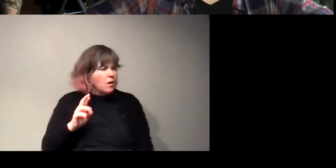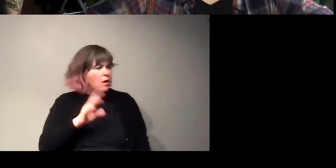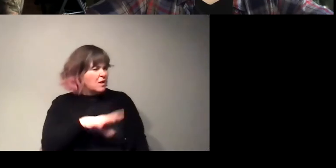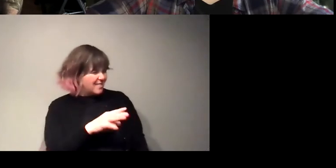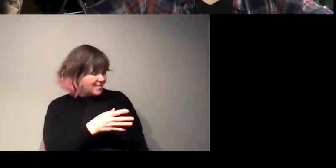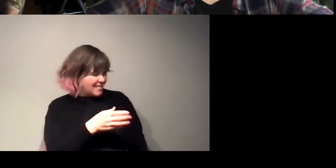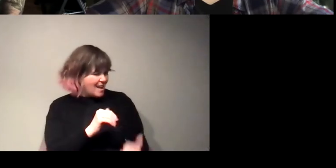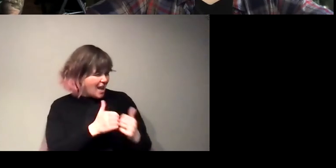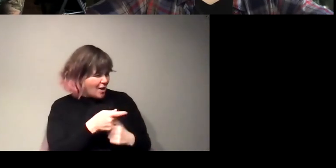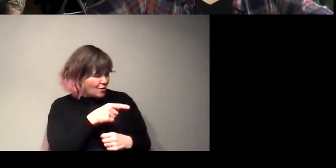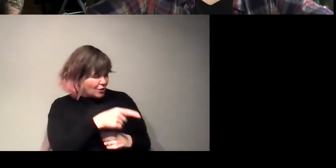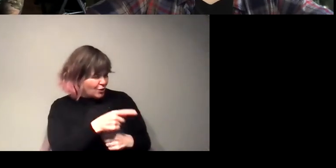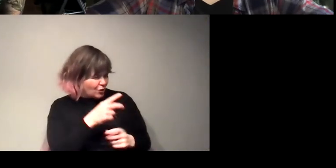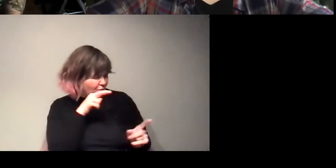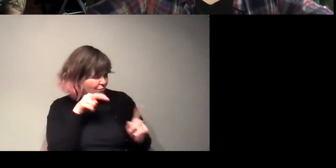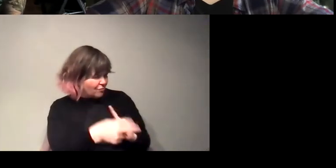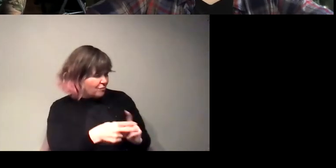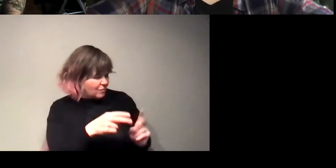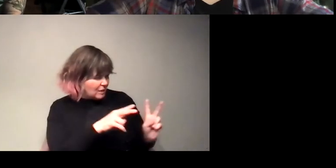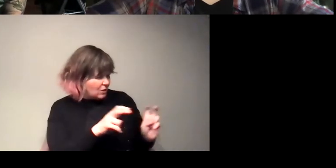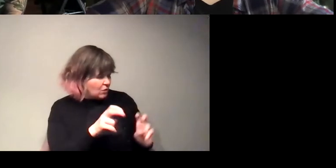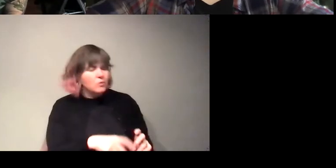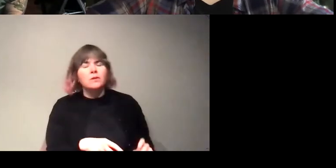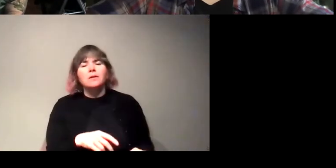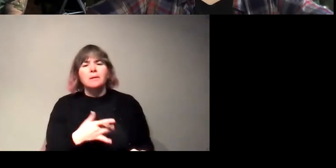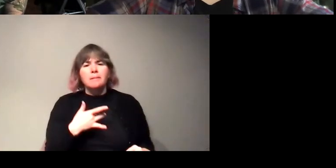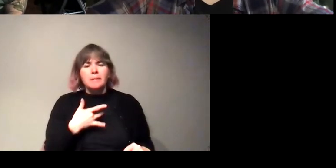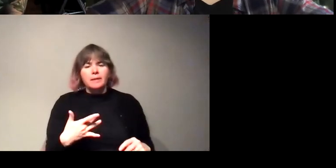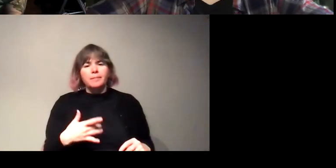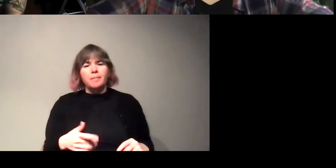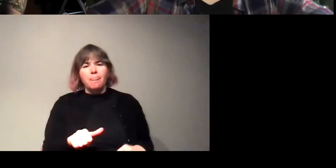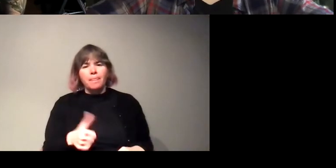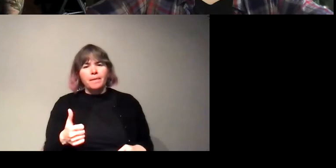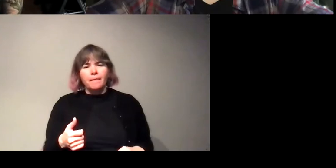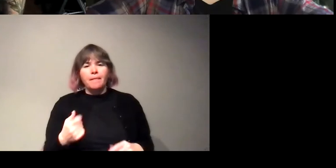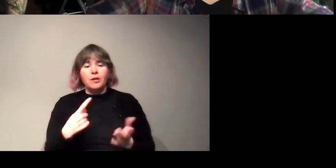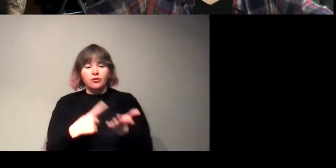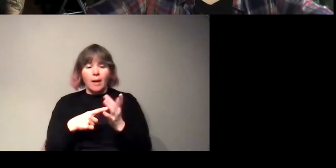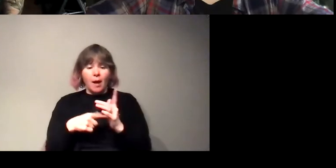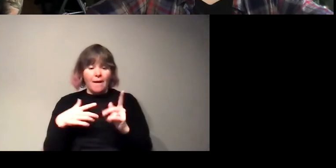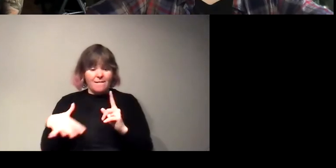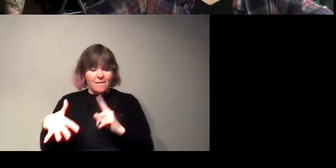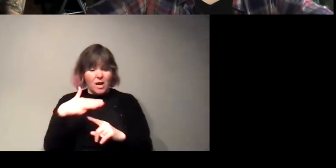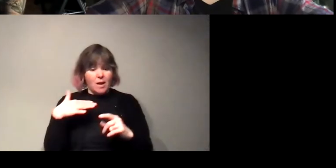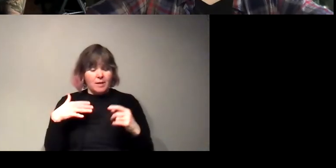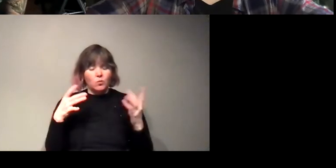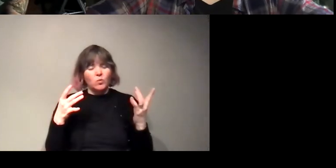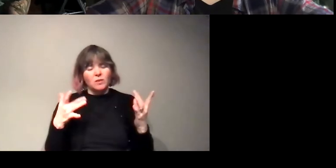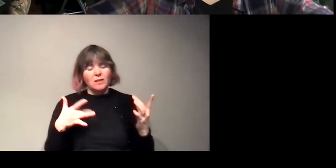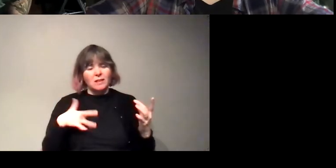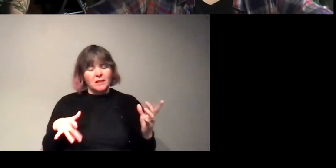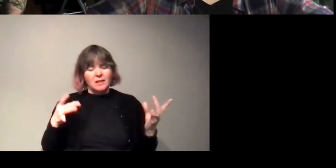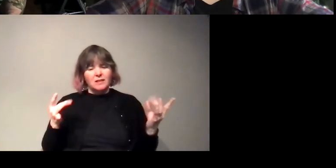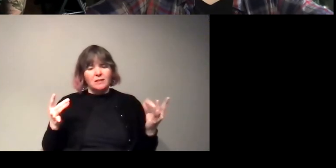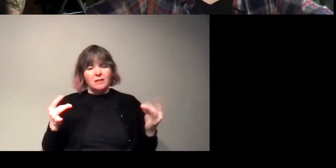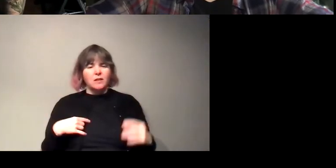do you see this issue? Because a lot of things talking about the environment can be very touchy, and not just like, I don't believe